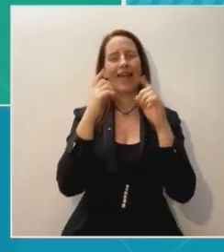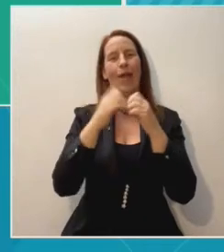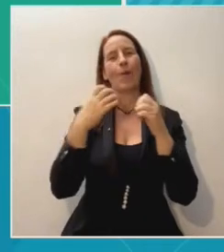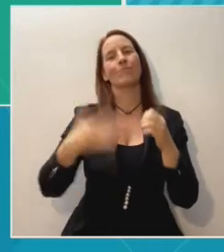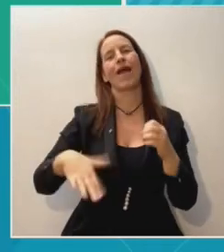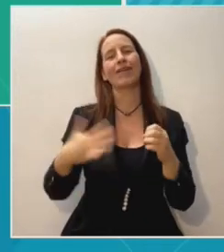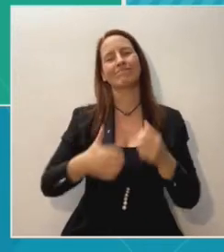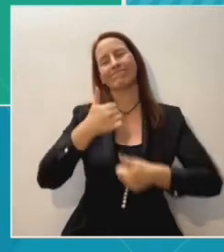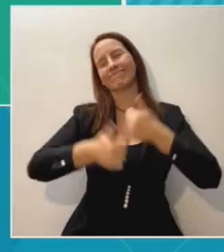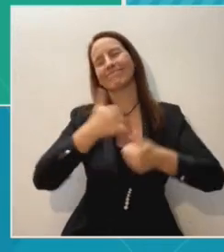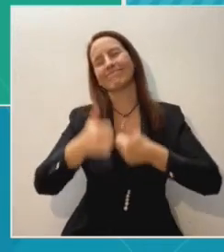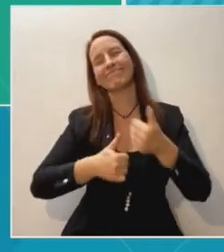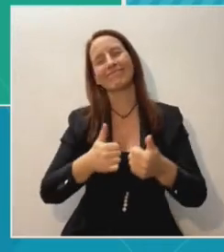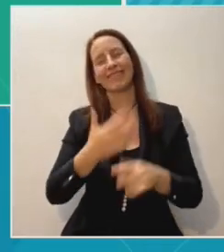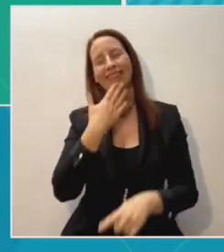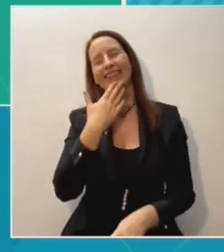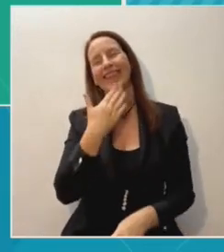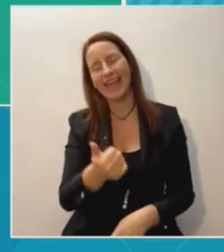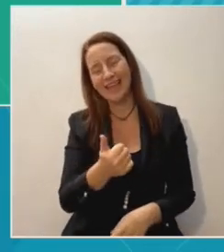and thank you.